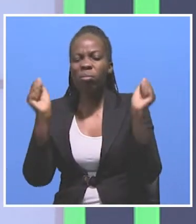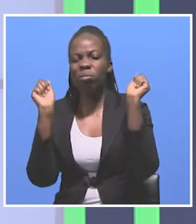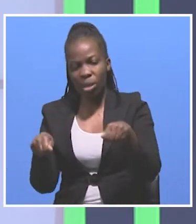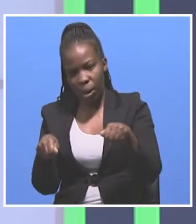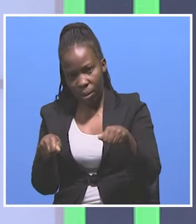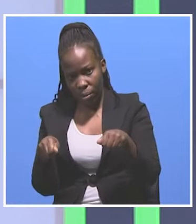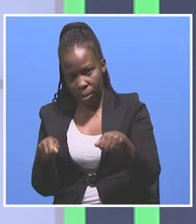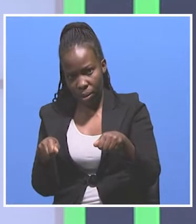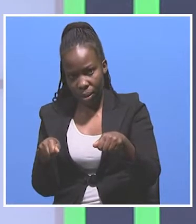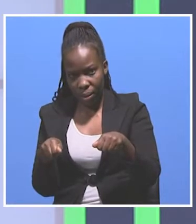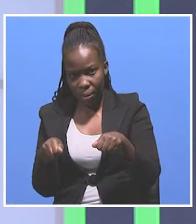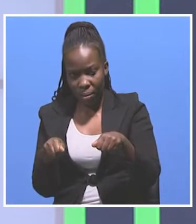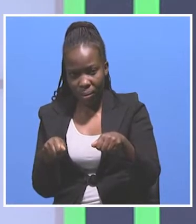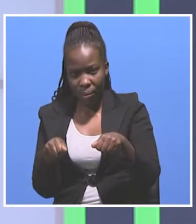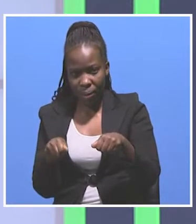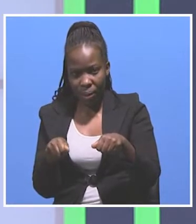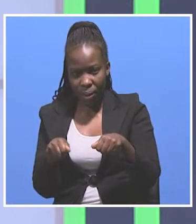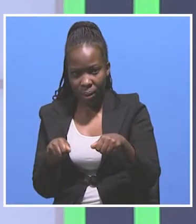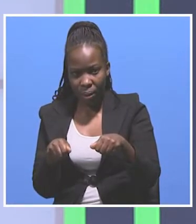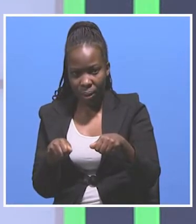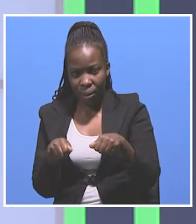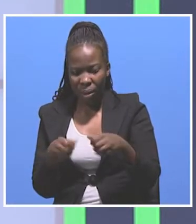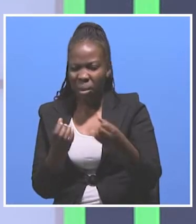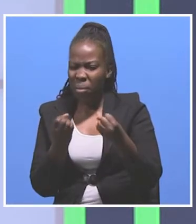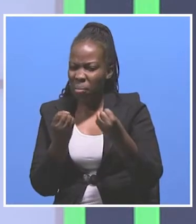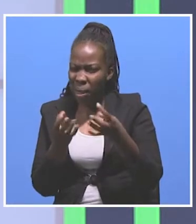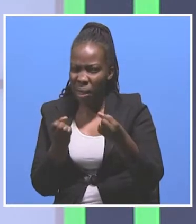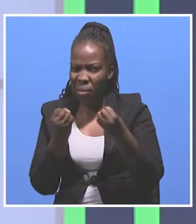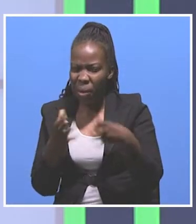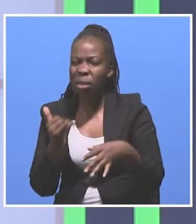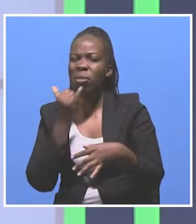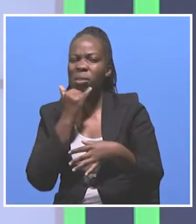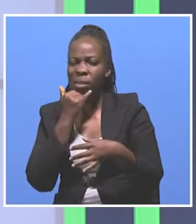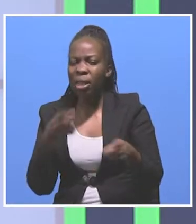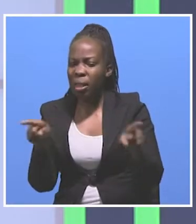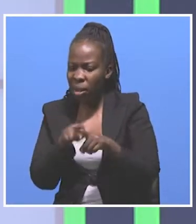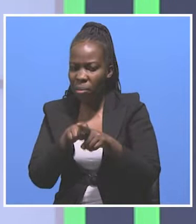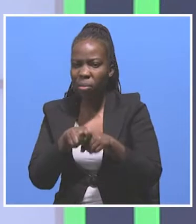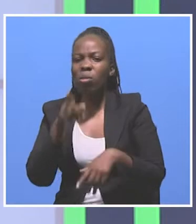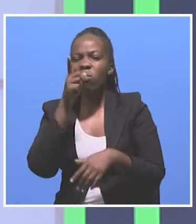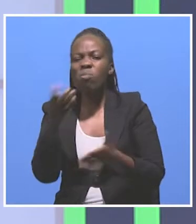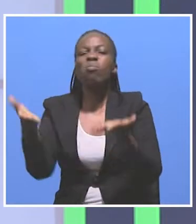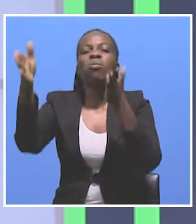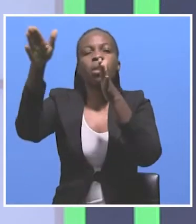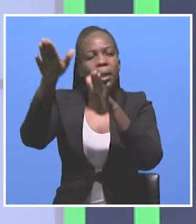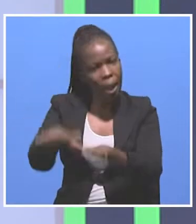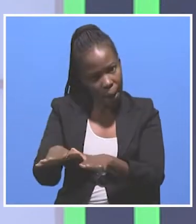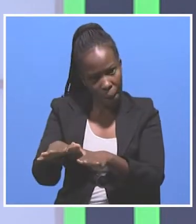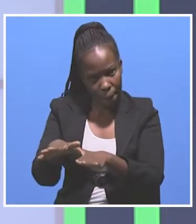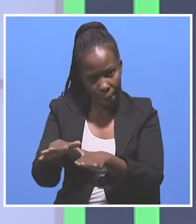anytime. Beyond some of the complications I have mentioned, you can even lose your life. That's what makes